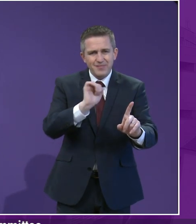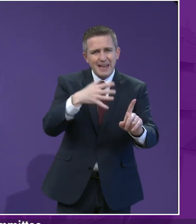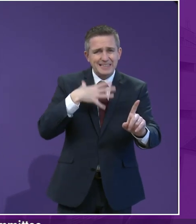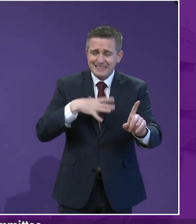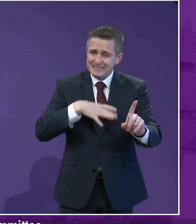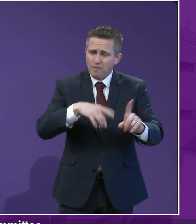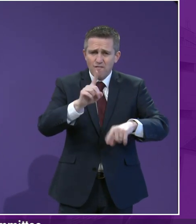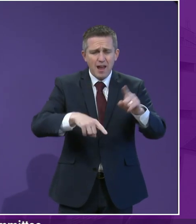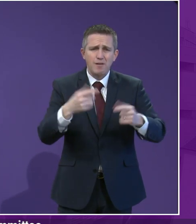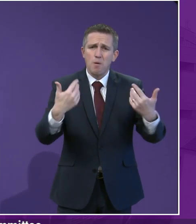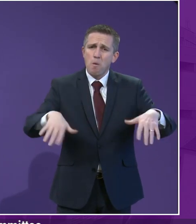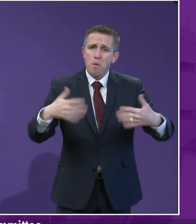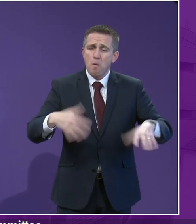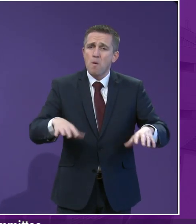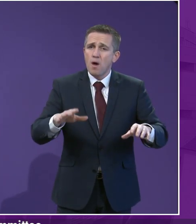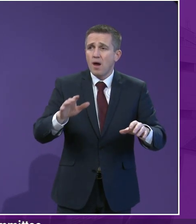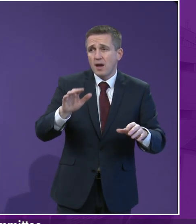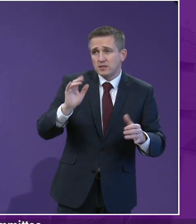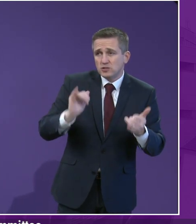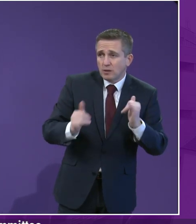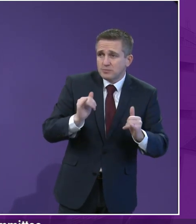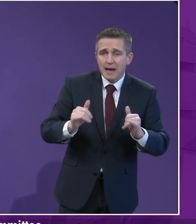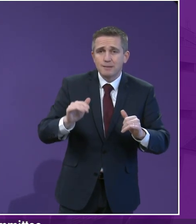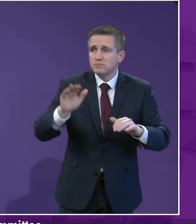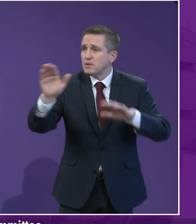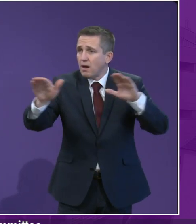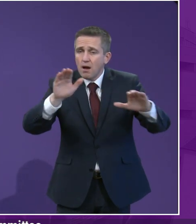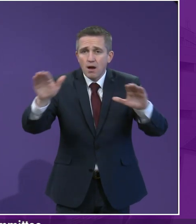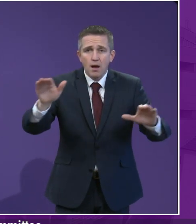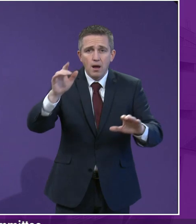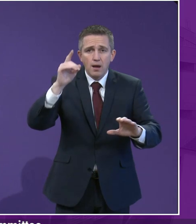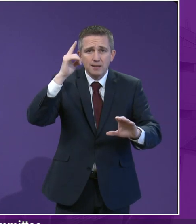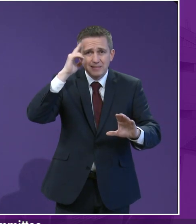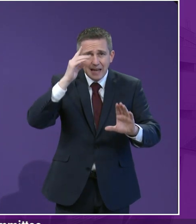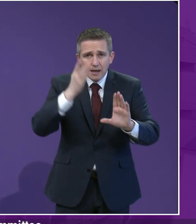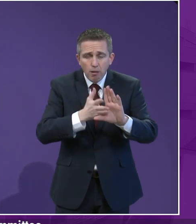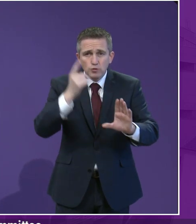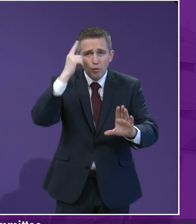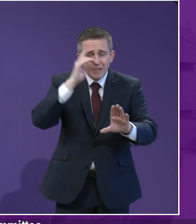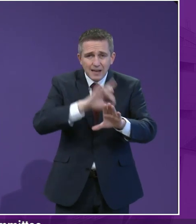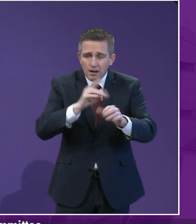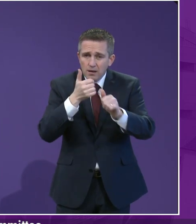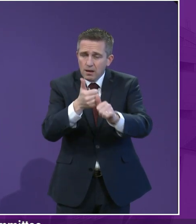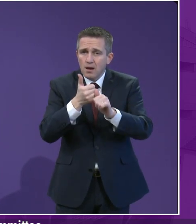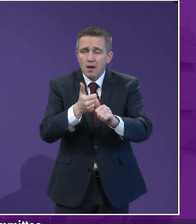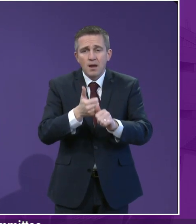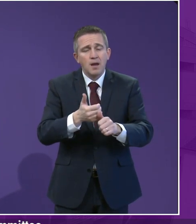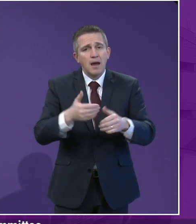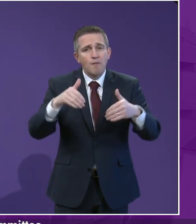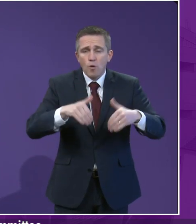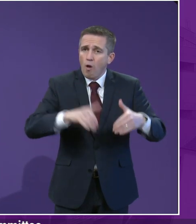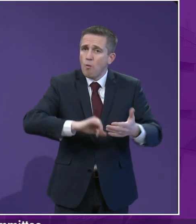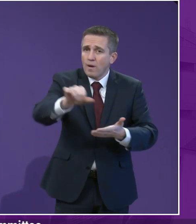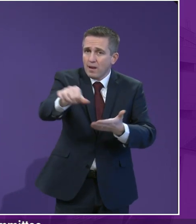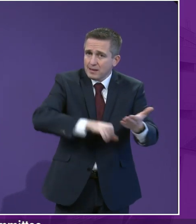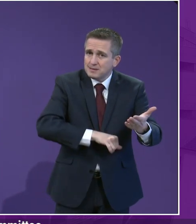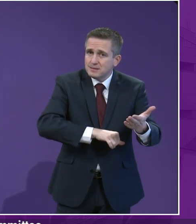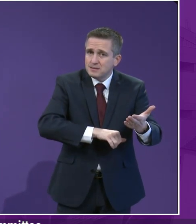longer waiting lists, and maybe not as much information about the support that's available, particularly with mental health